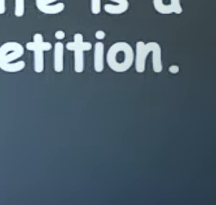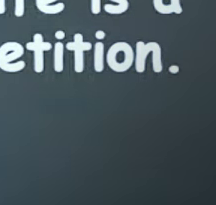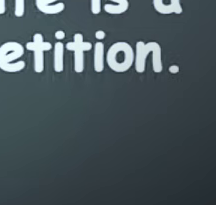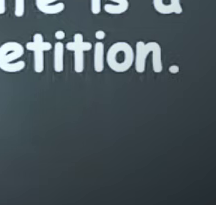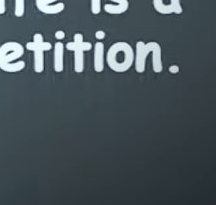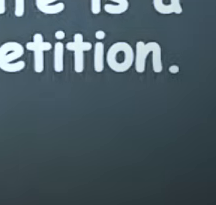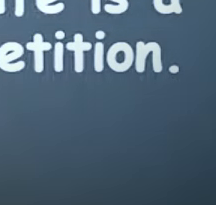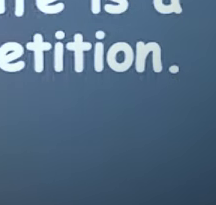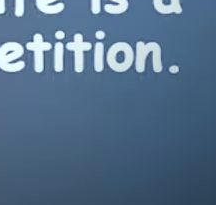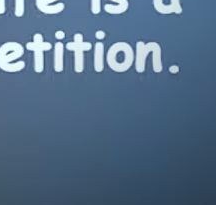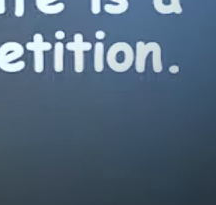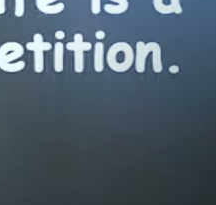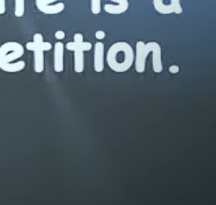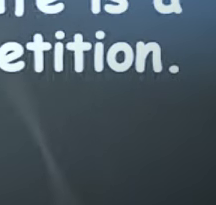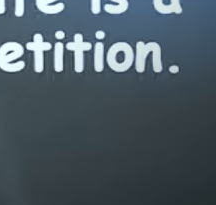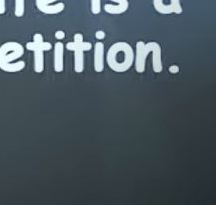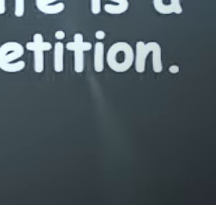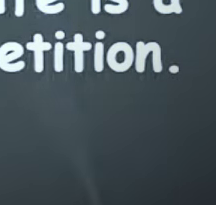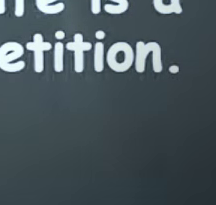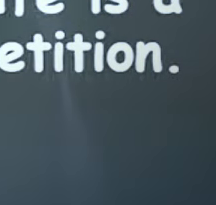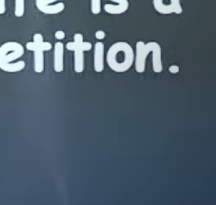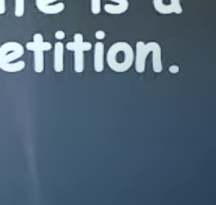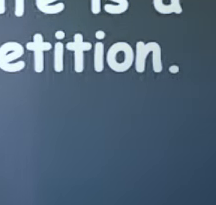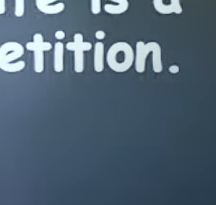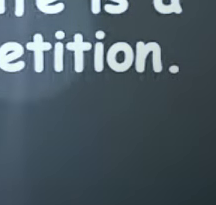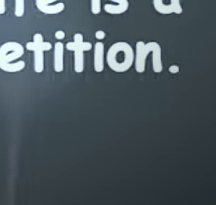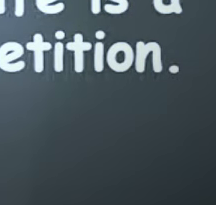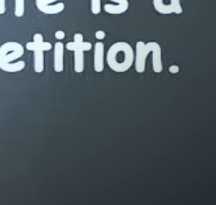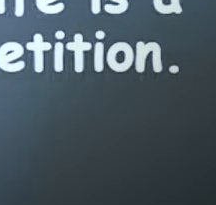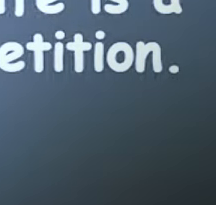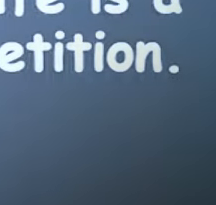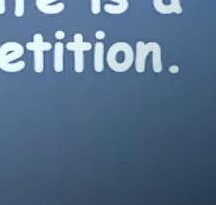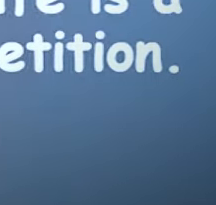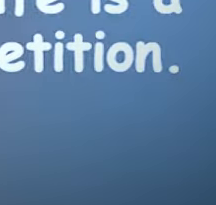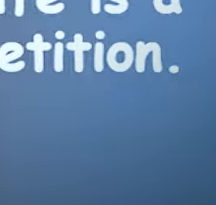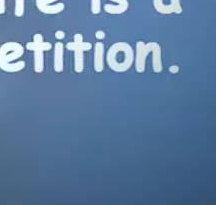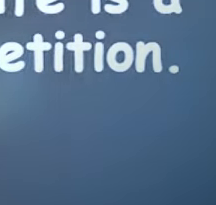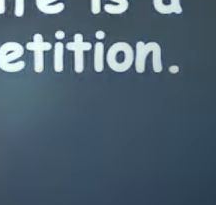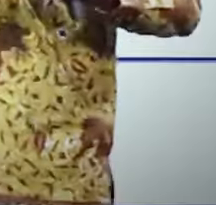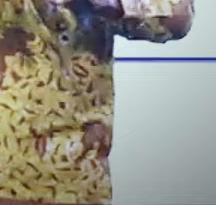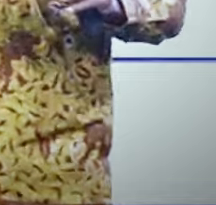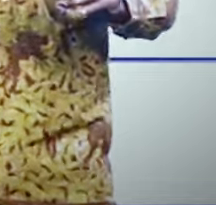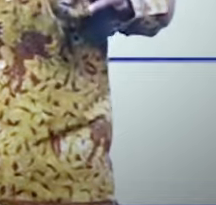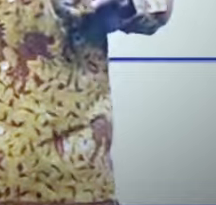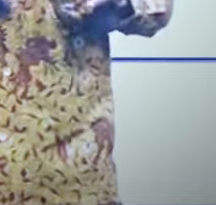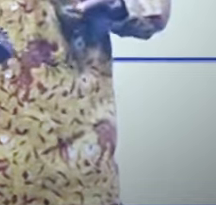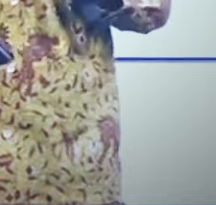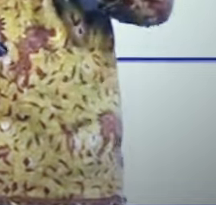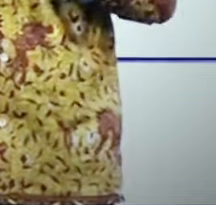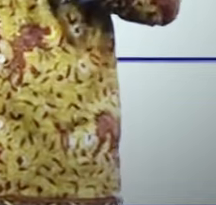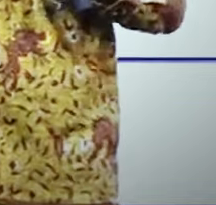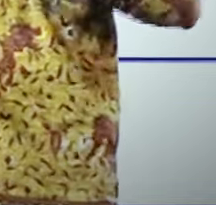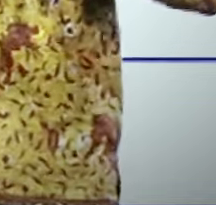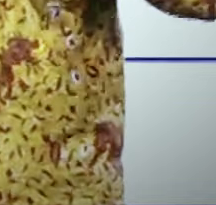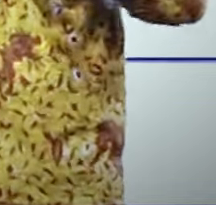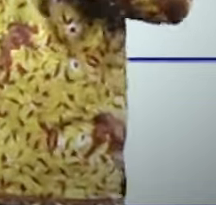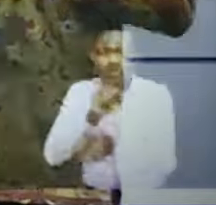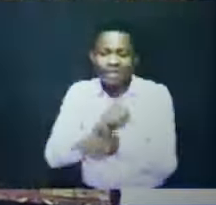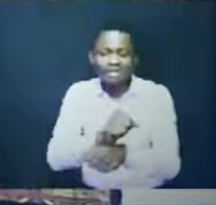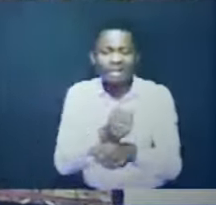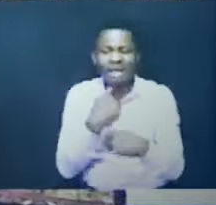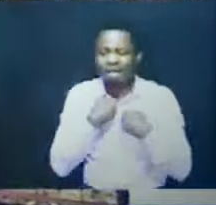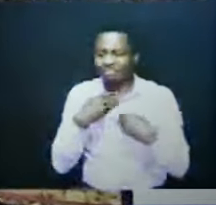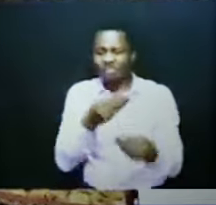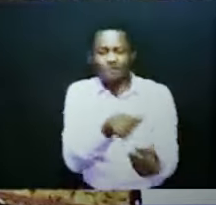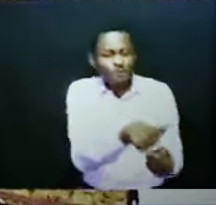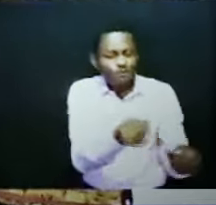fame. Your was as you see, your doors will be brave. You know, you pray, see it to me, and Saka Adeba could be an answer.